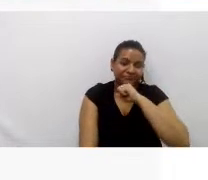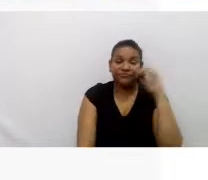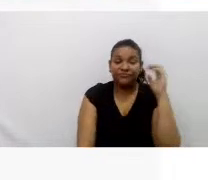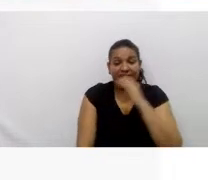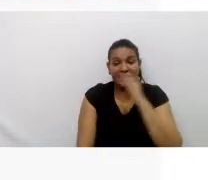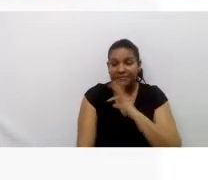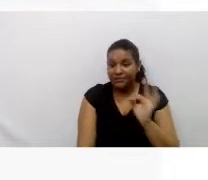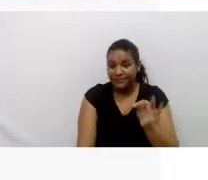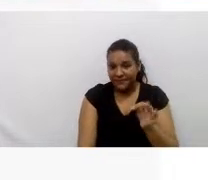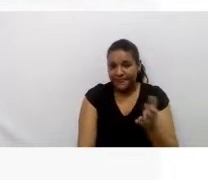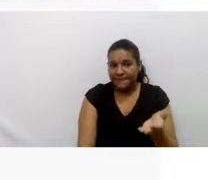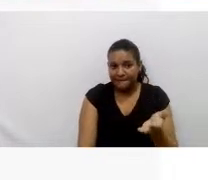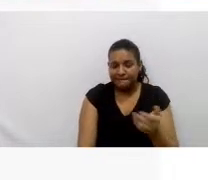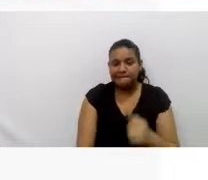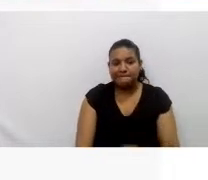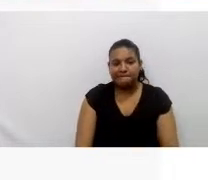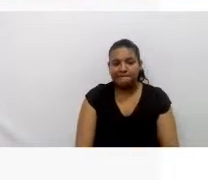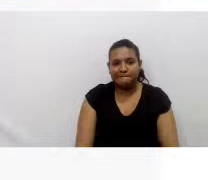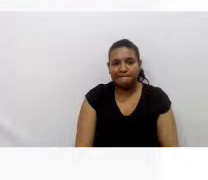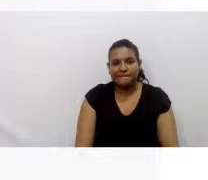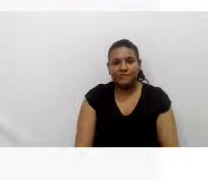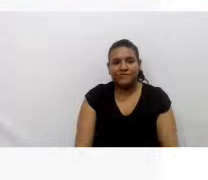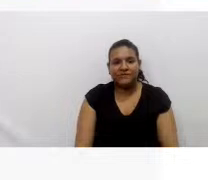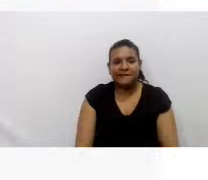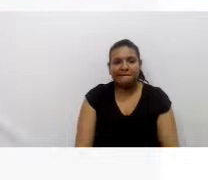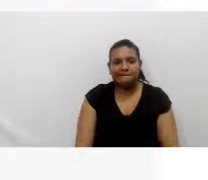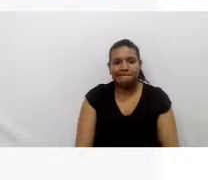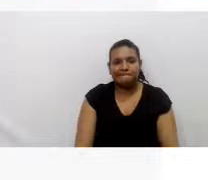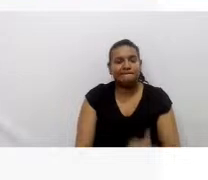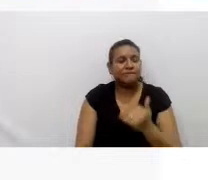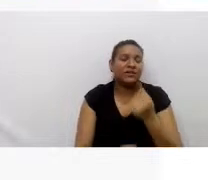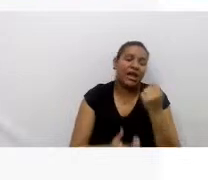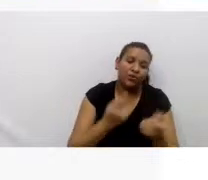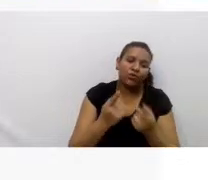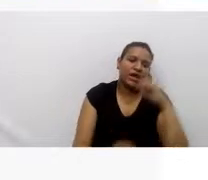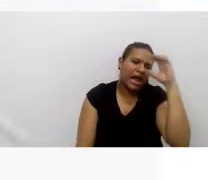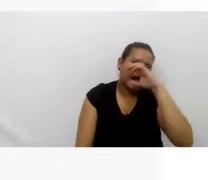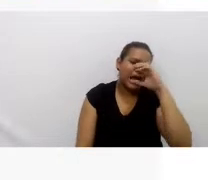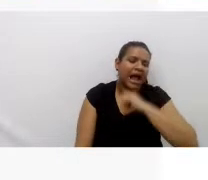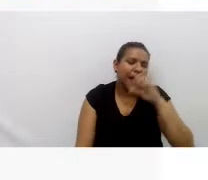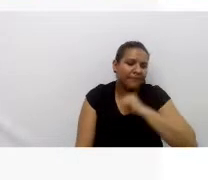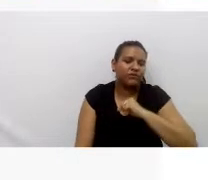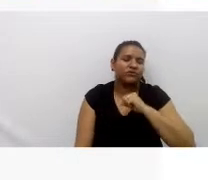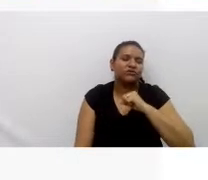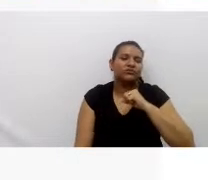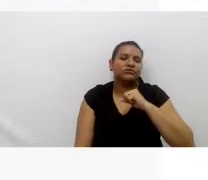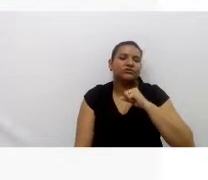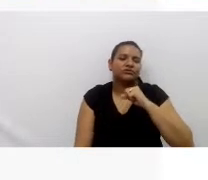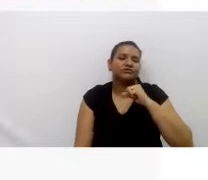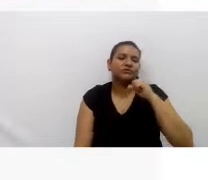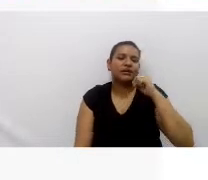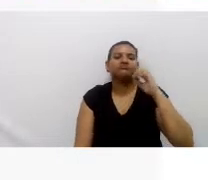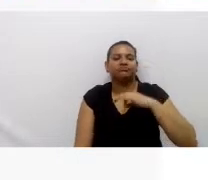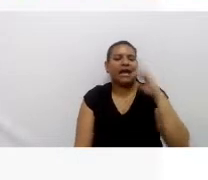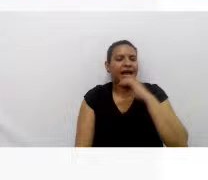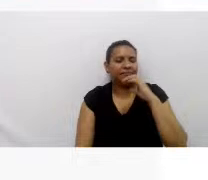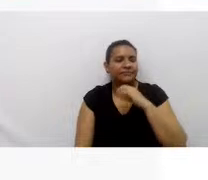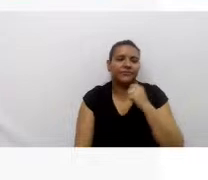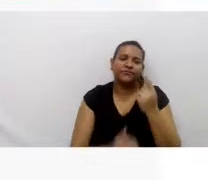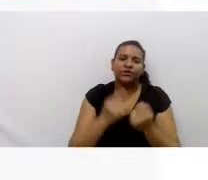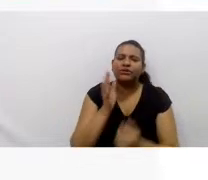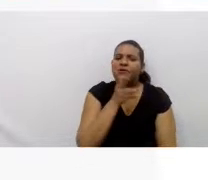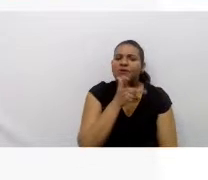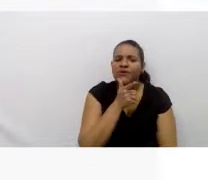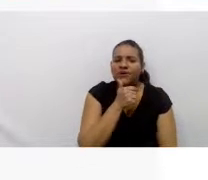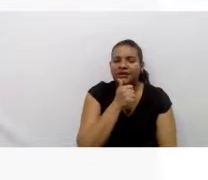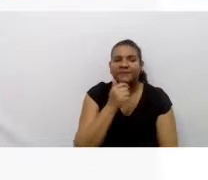Some learners pick things up quickly while others need more time. And often in a traditional classroom, tasks are completed in a set